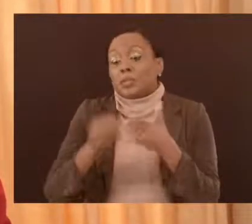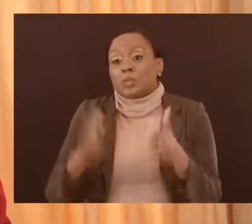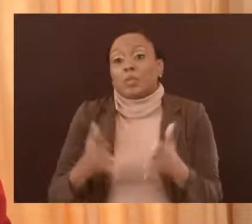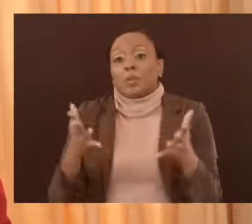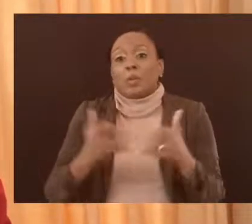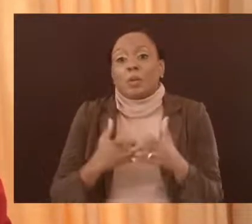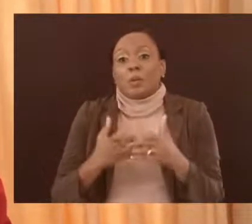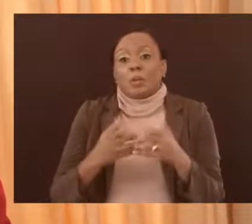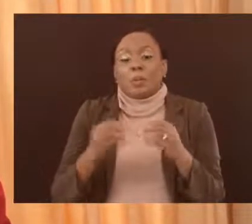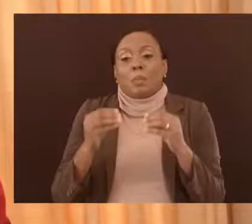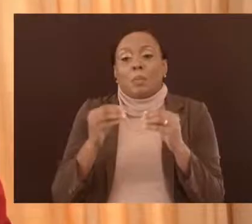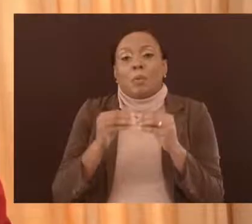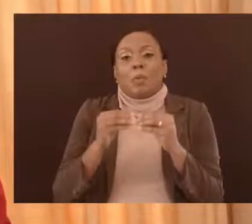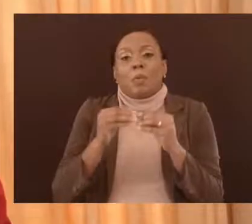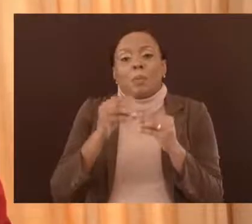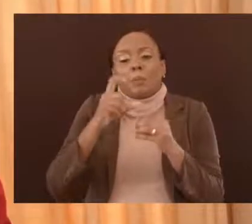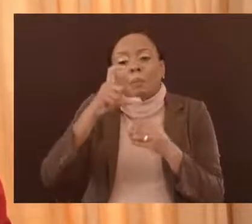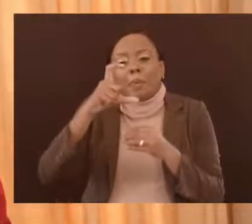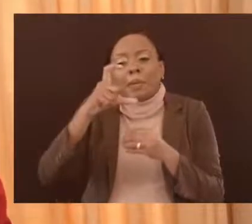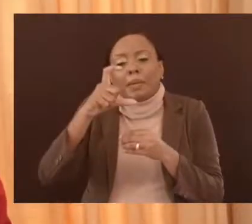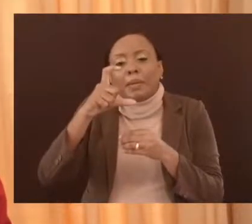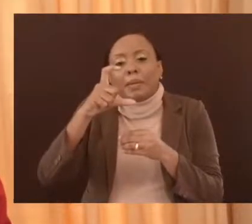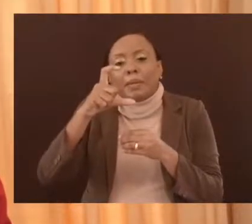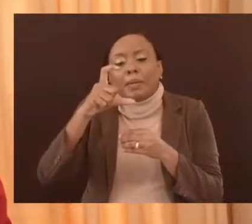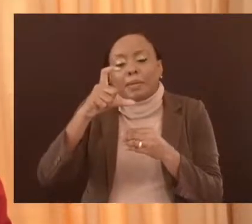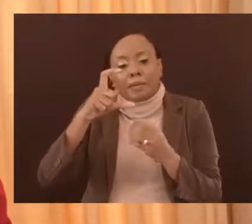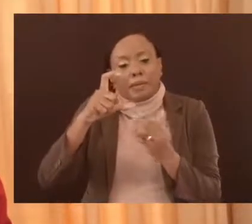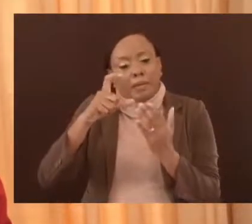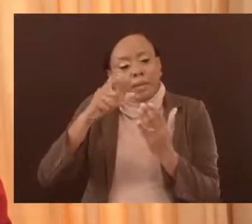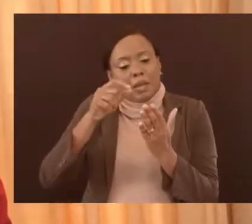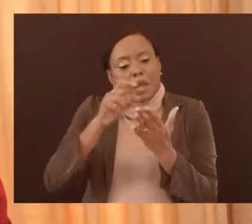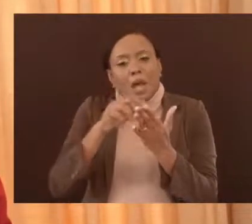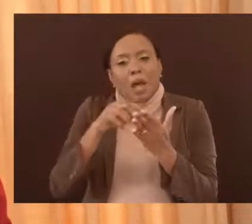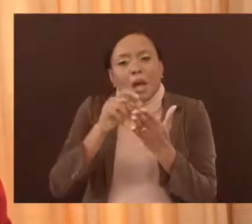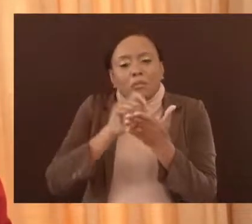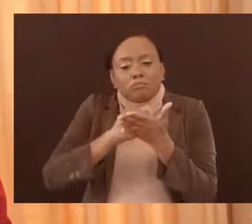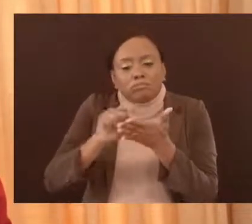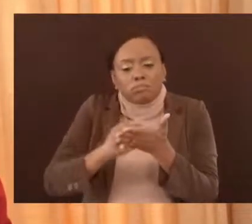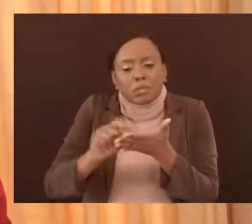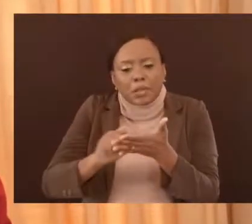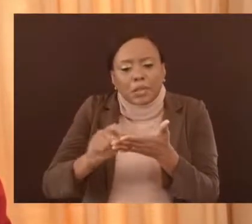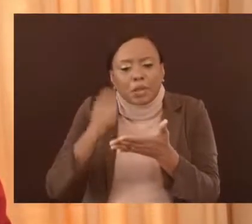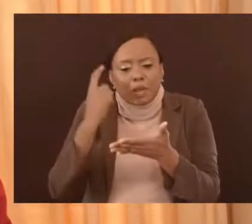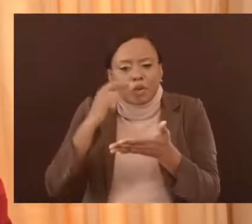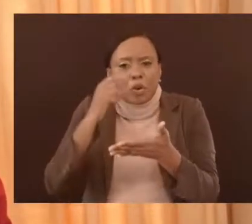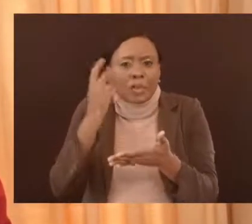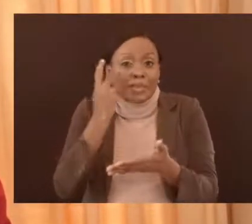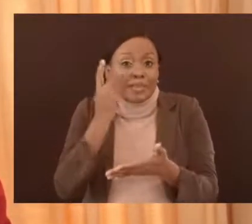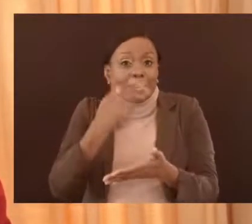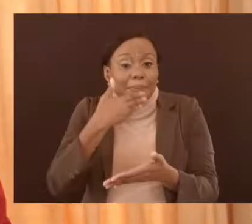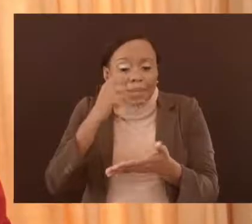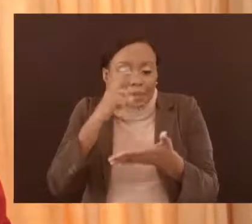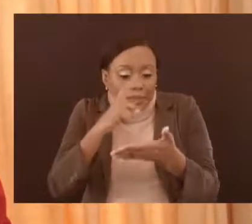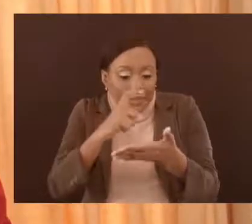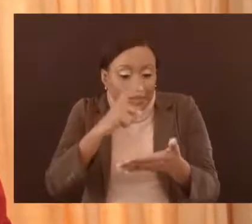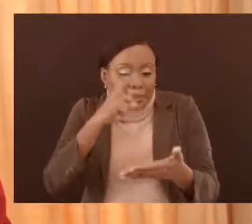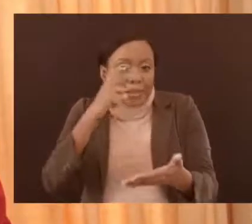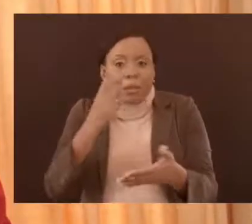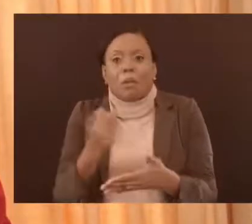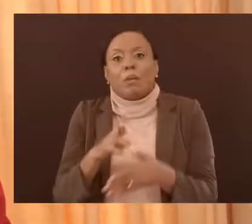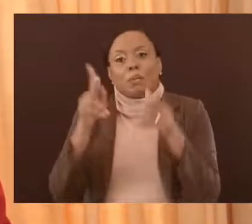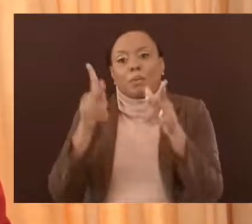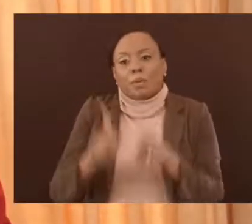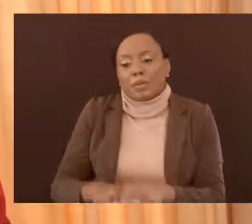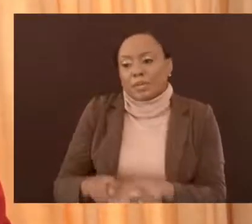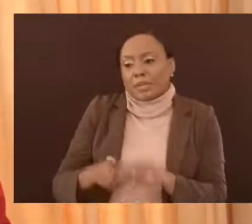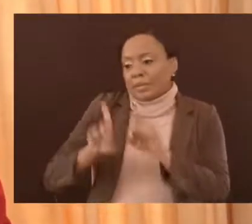provided, extra time, a reader, or a writer. And these are all things that are done recognizing that as a ministry, we